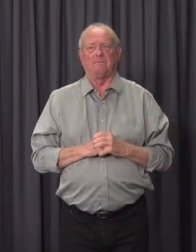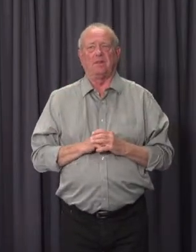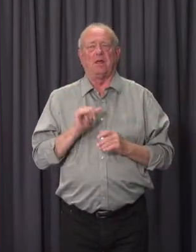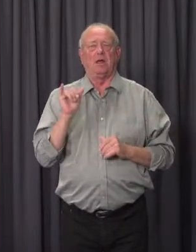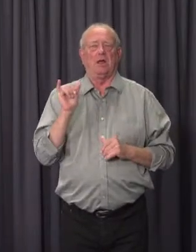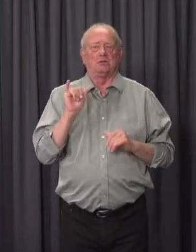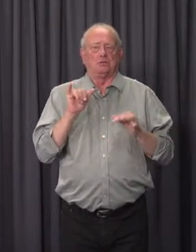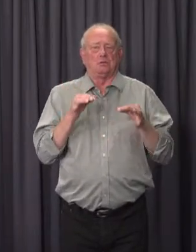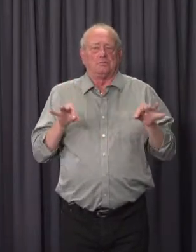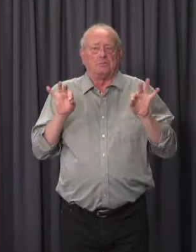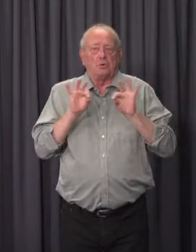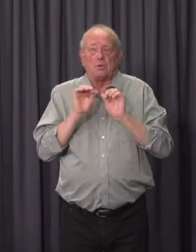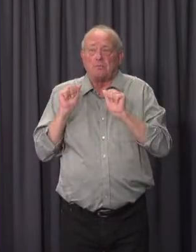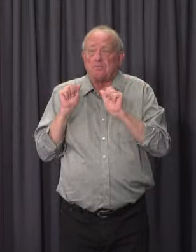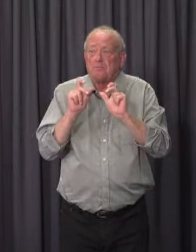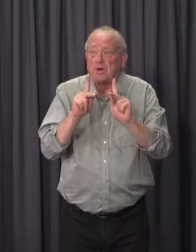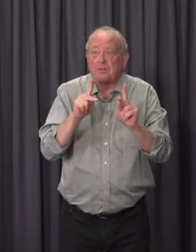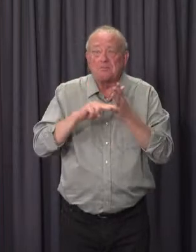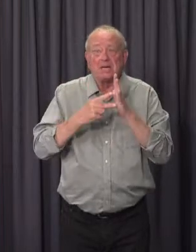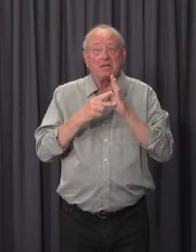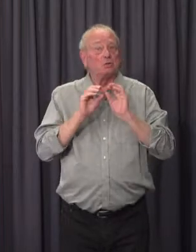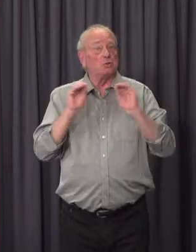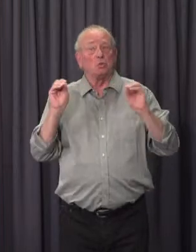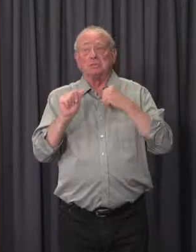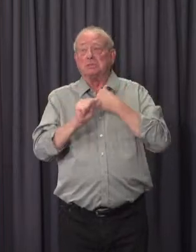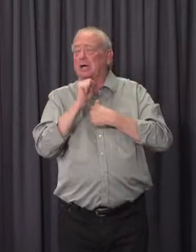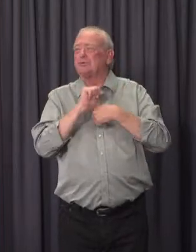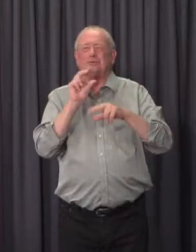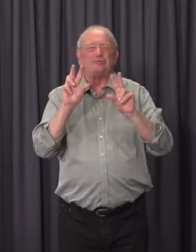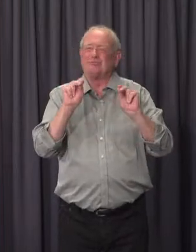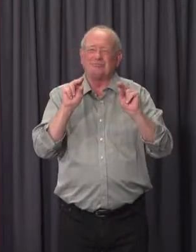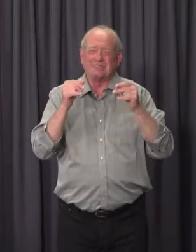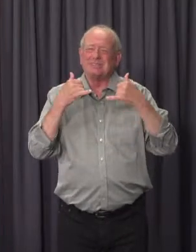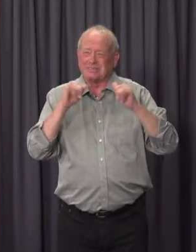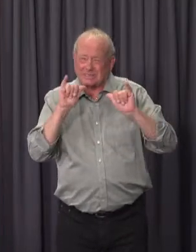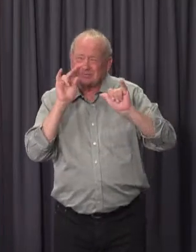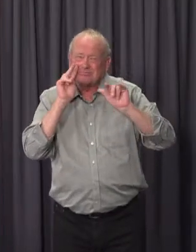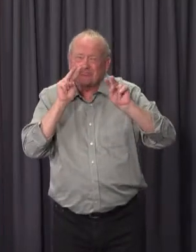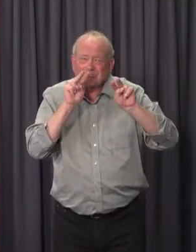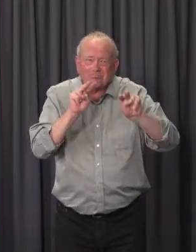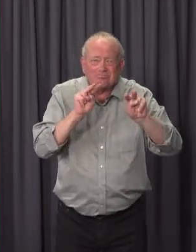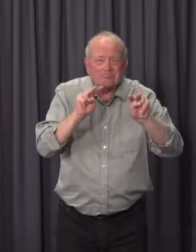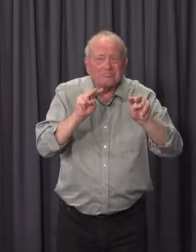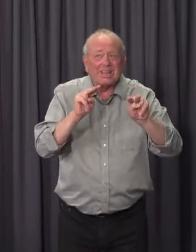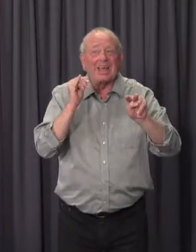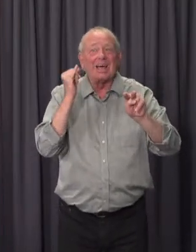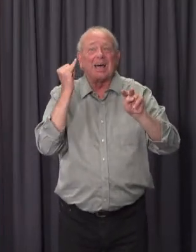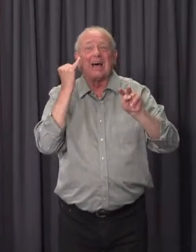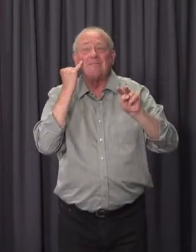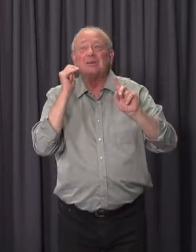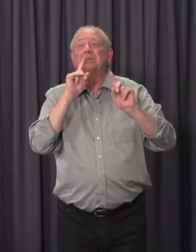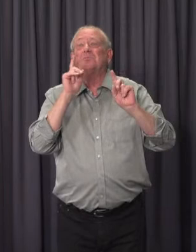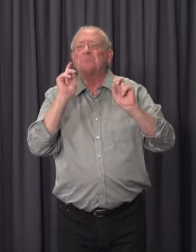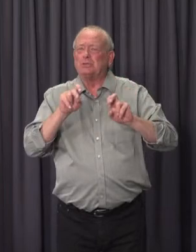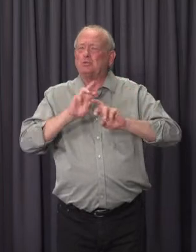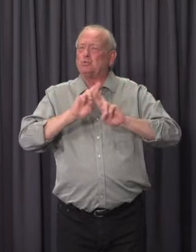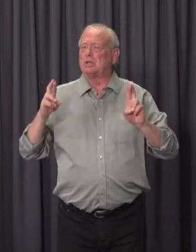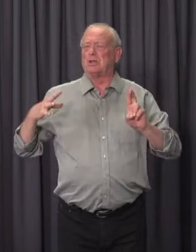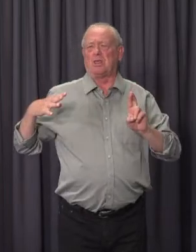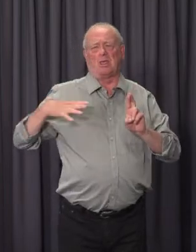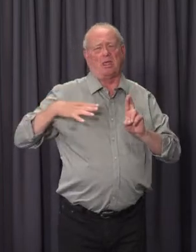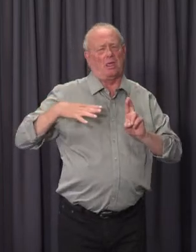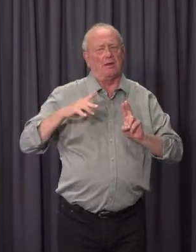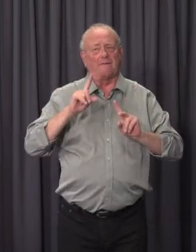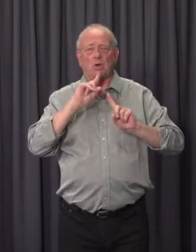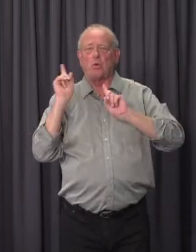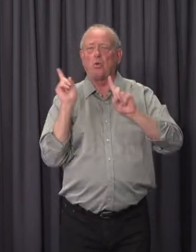alert, as is the case in Swan Hills. This means that residents should still have a bag packed and a plan in place for evacuating